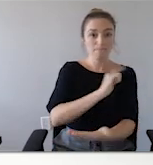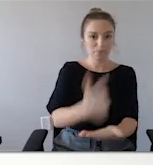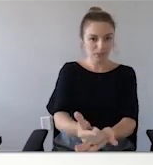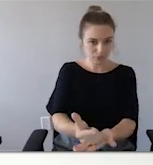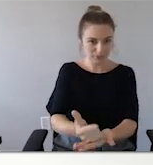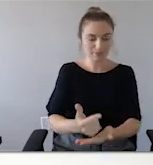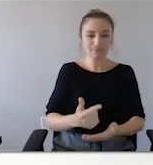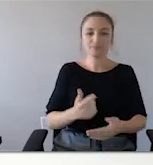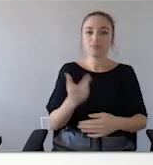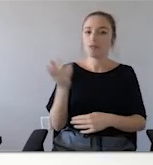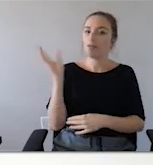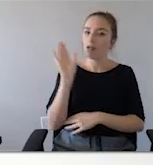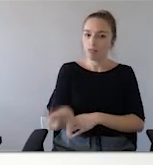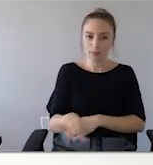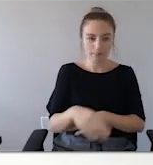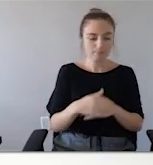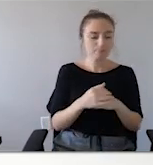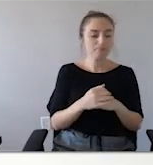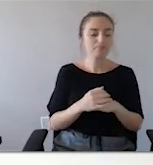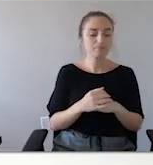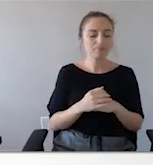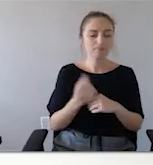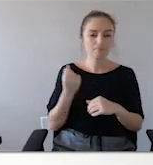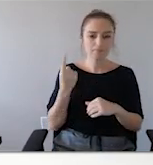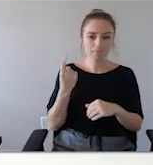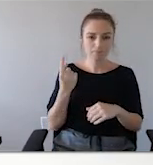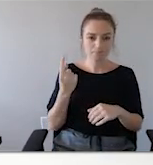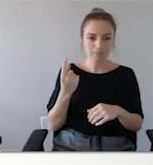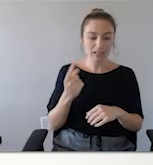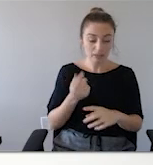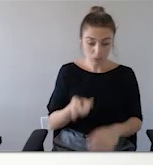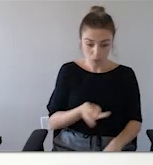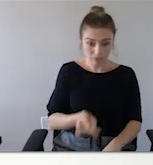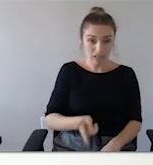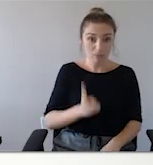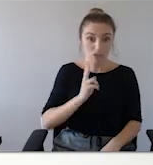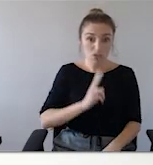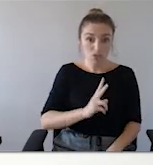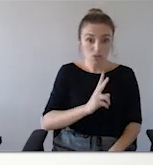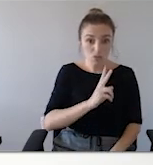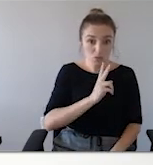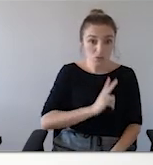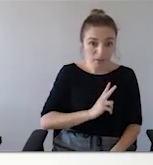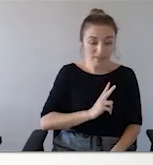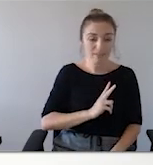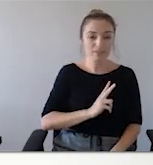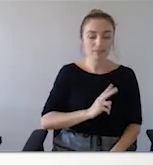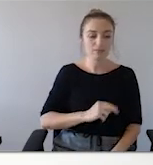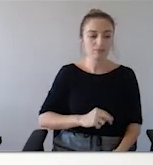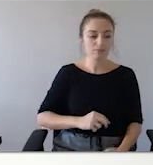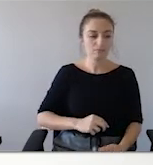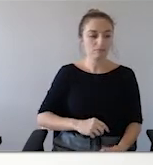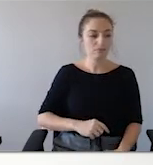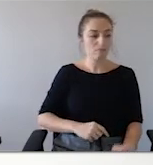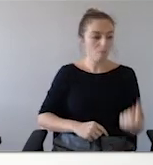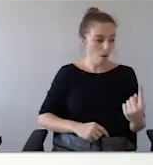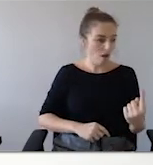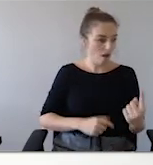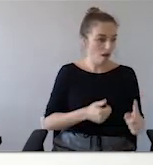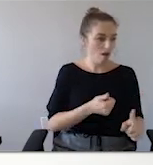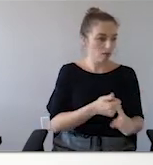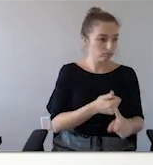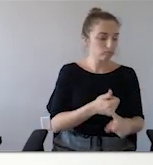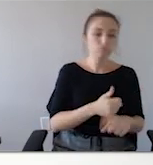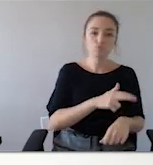Inclusion, and they're twins, and one of them he's on regular standards, the other one